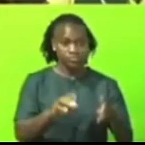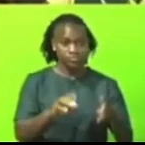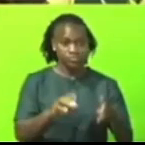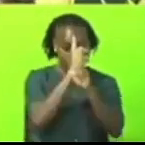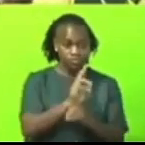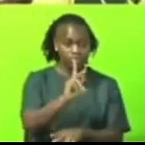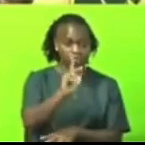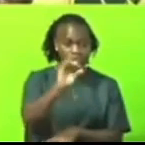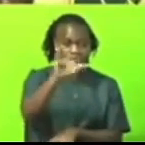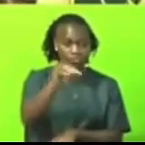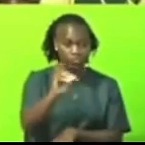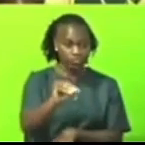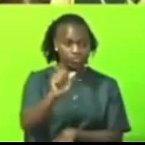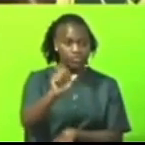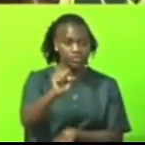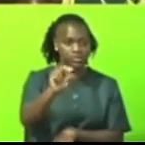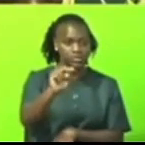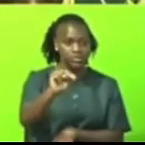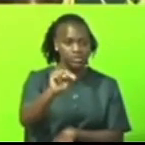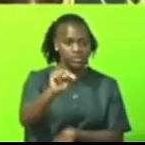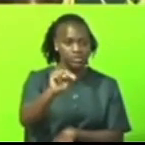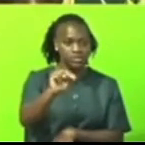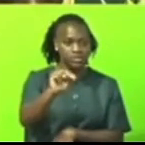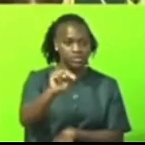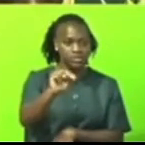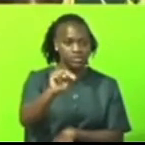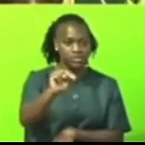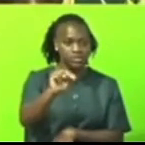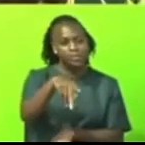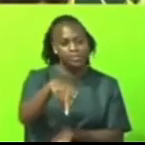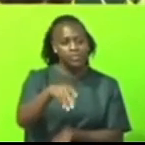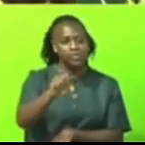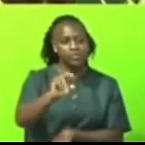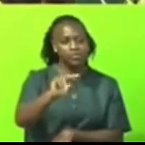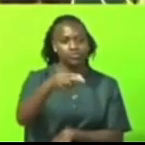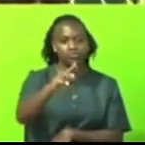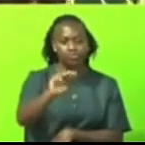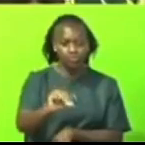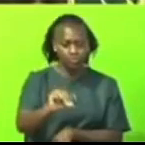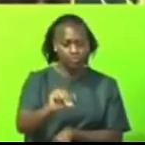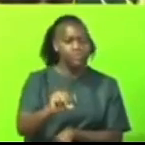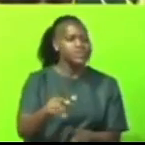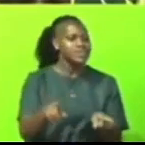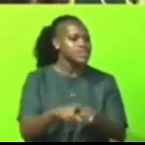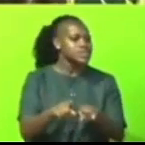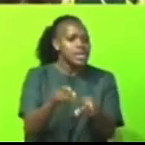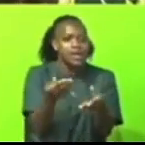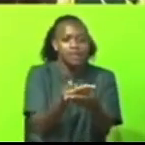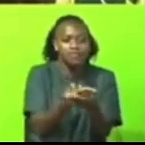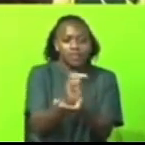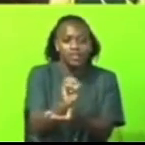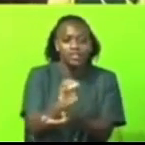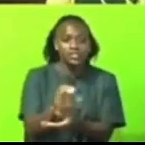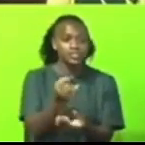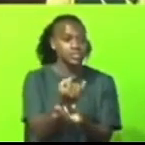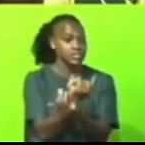Asante the current NPP member of forum constituency in the in the Eastern region has also filed with the Electoral commission